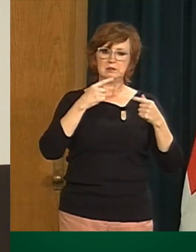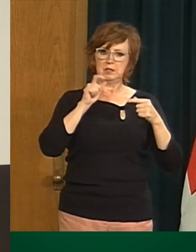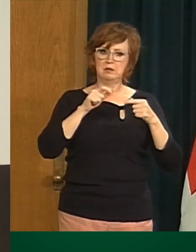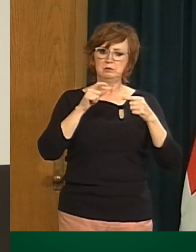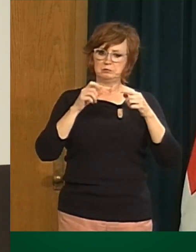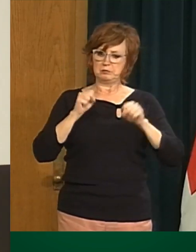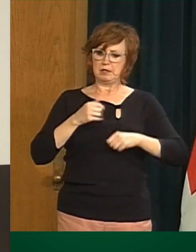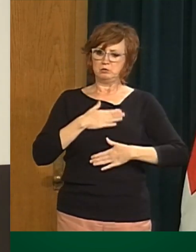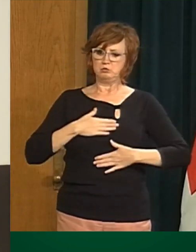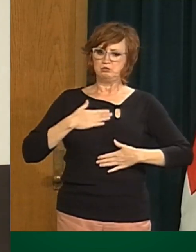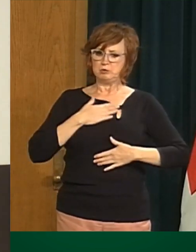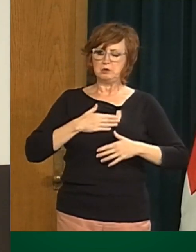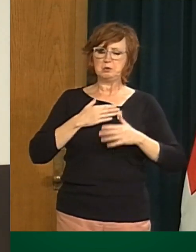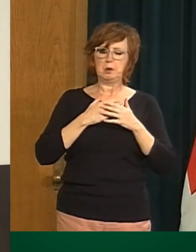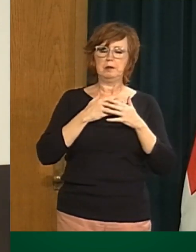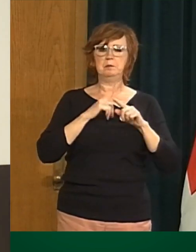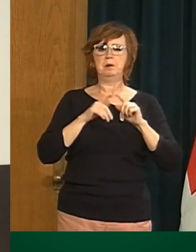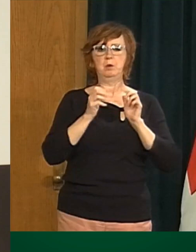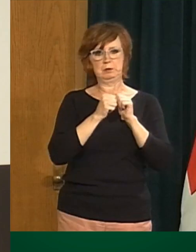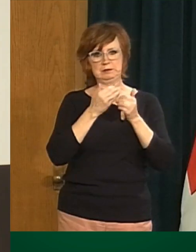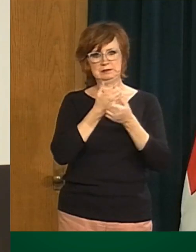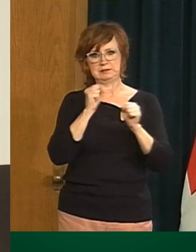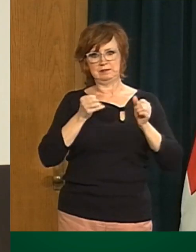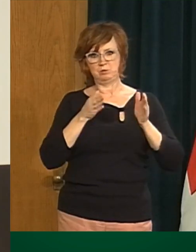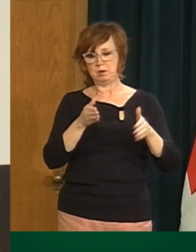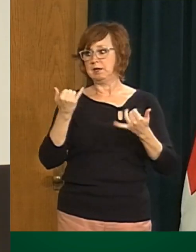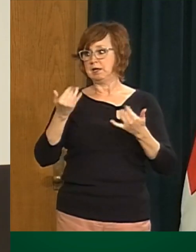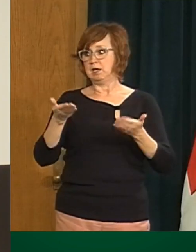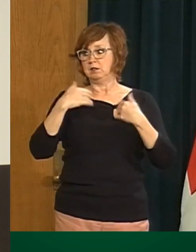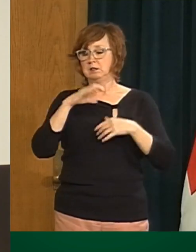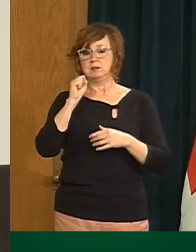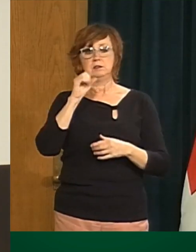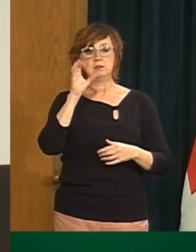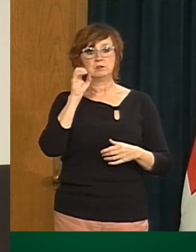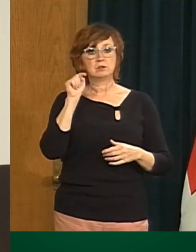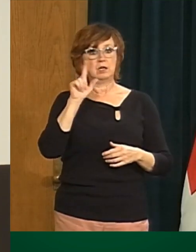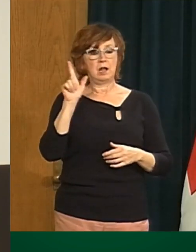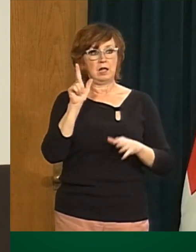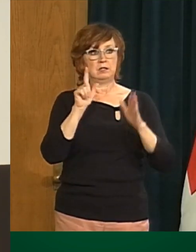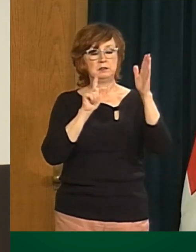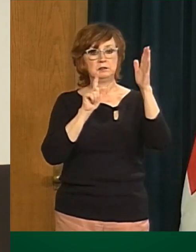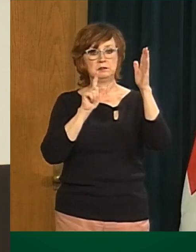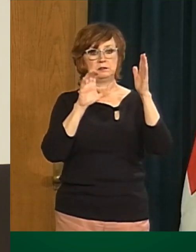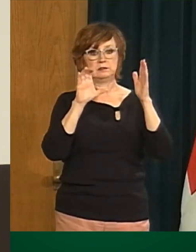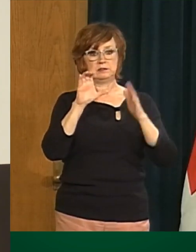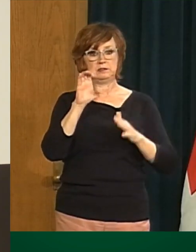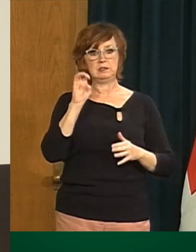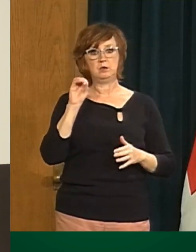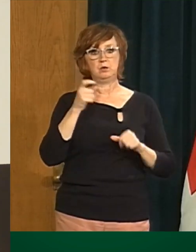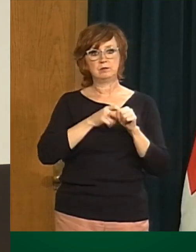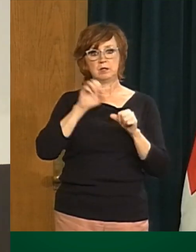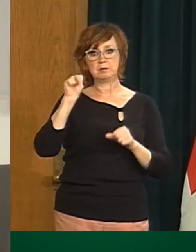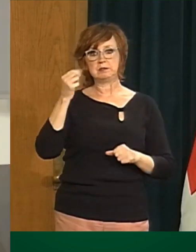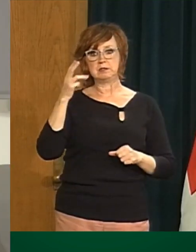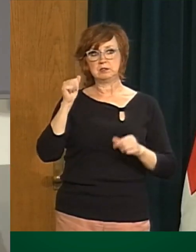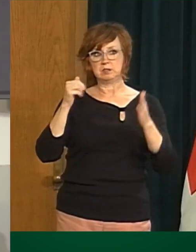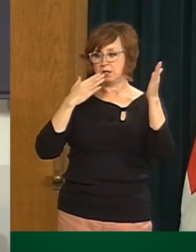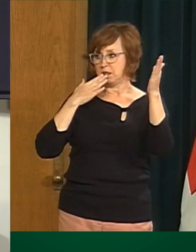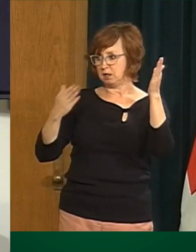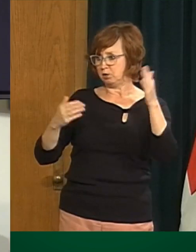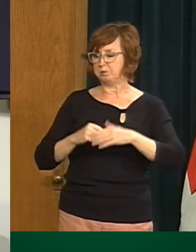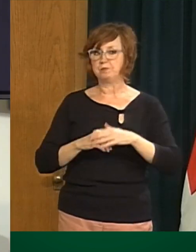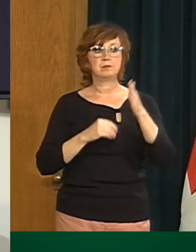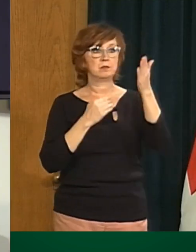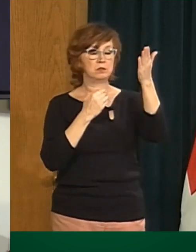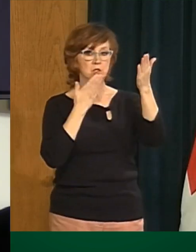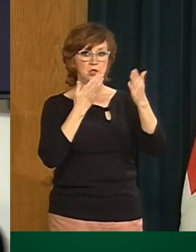have an opening comment from Scott Livingstone, CEO of the Saskatchewan Health Authority, on the line. Thanks, Jim. Good afternoon, everyone.